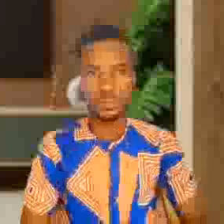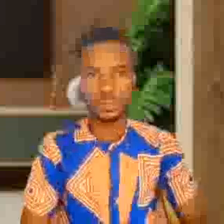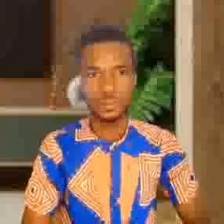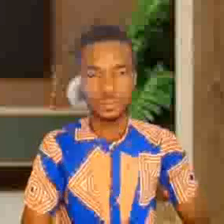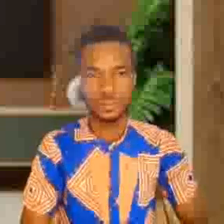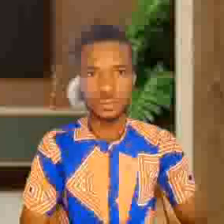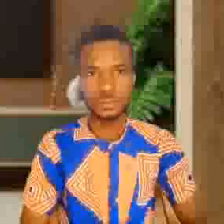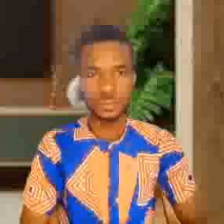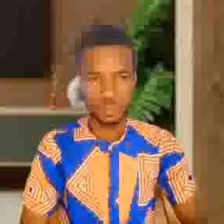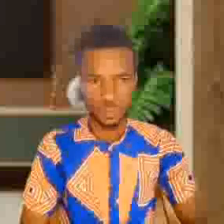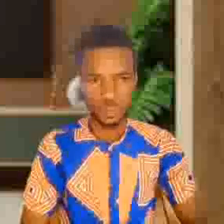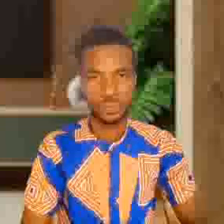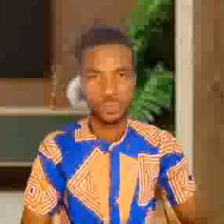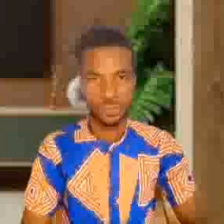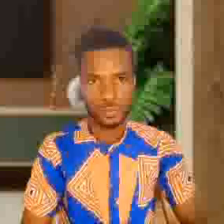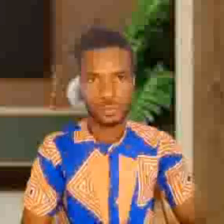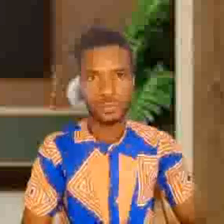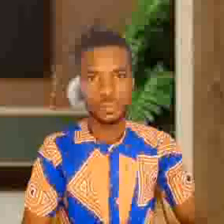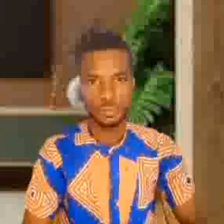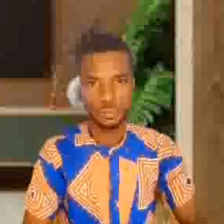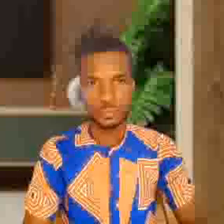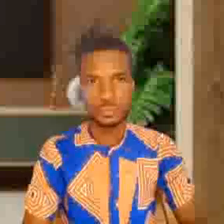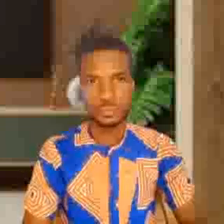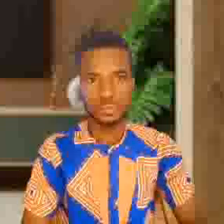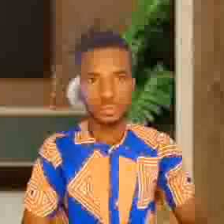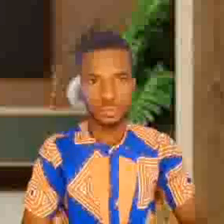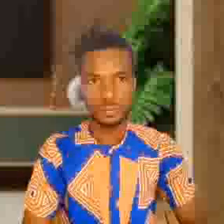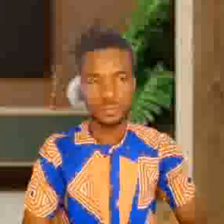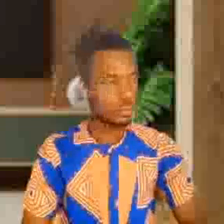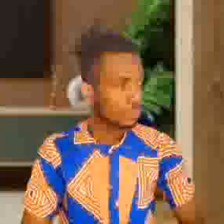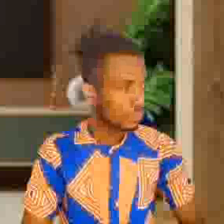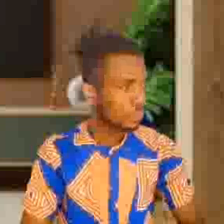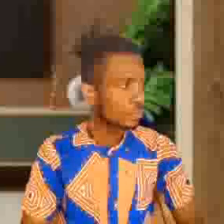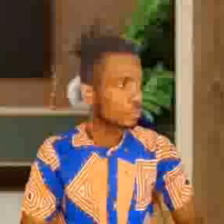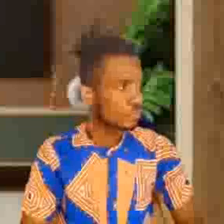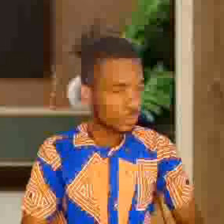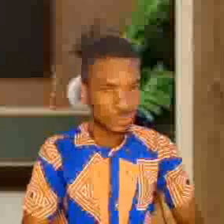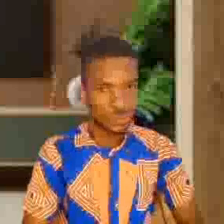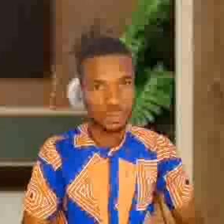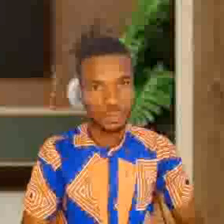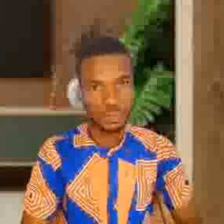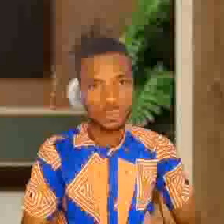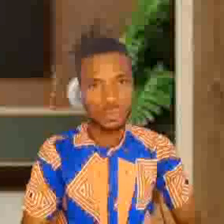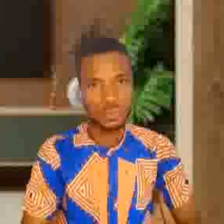So it came to pass that the brook dried up.